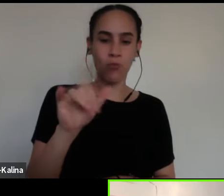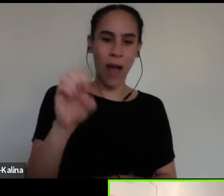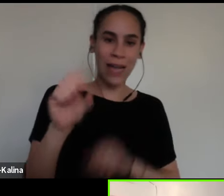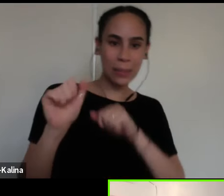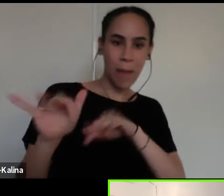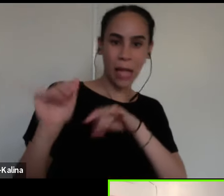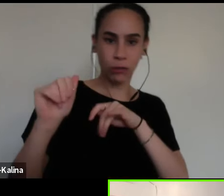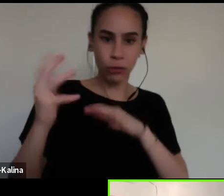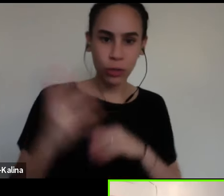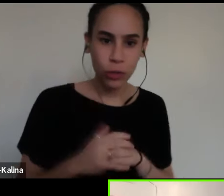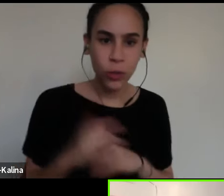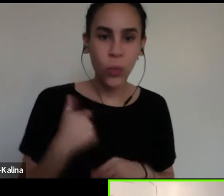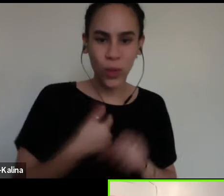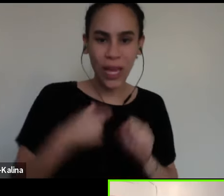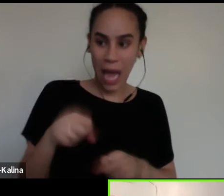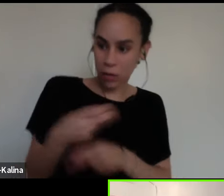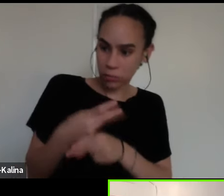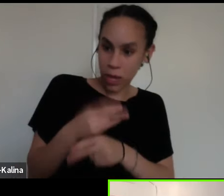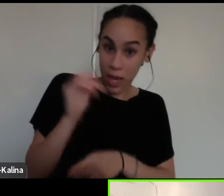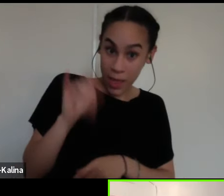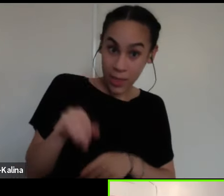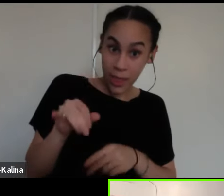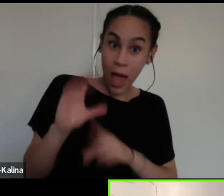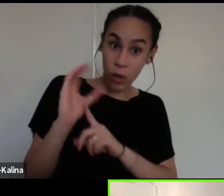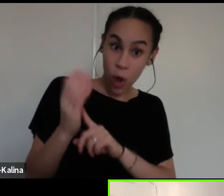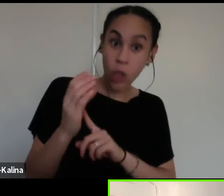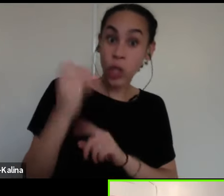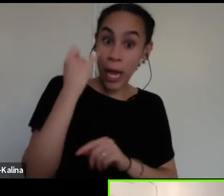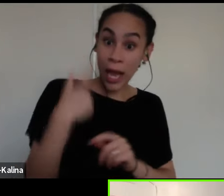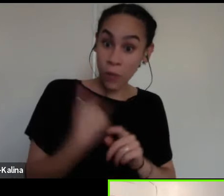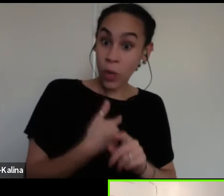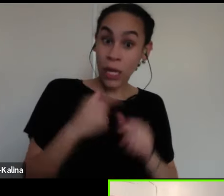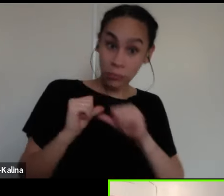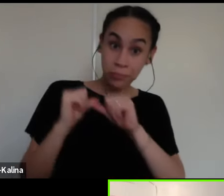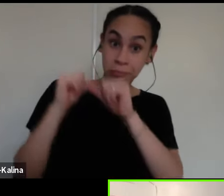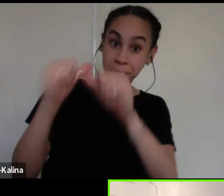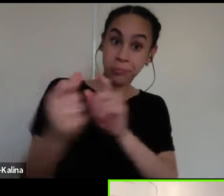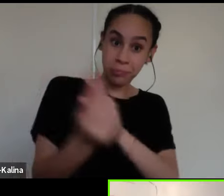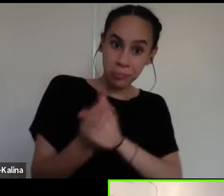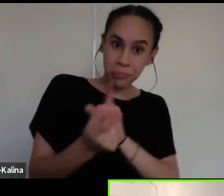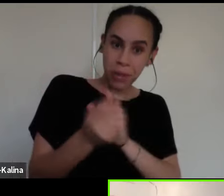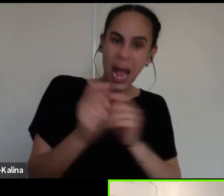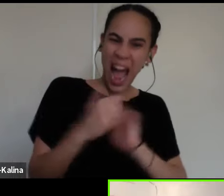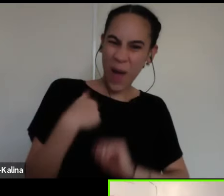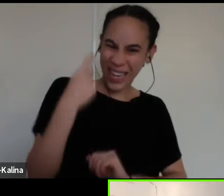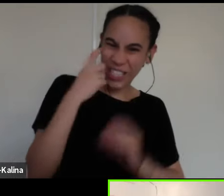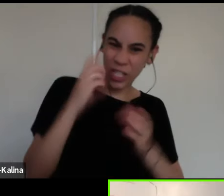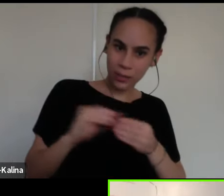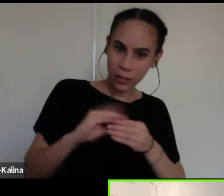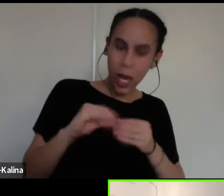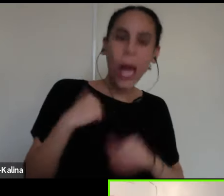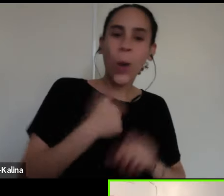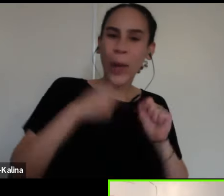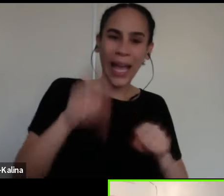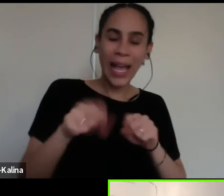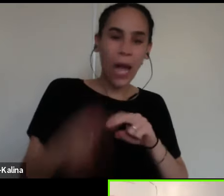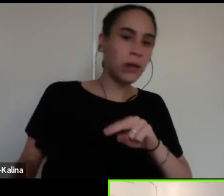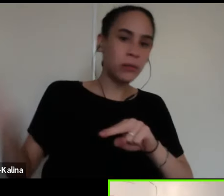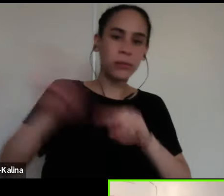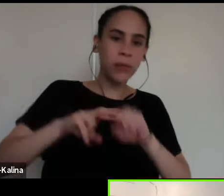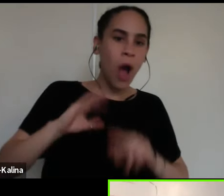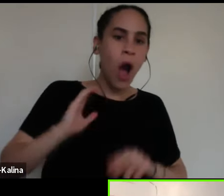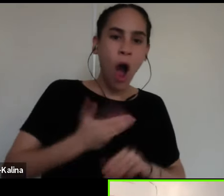have. So long as we do these one-on-ones faithfully in the way that I just described, we can 10x the size of our company and still maintain